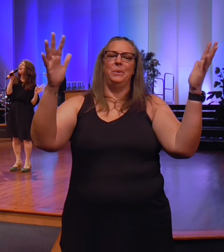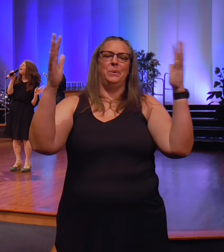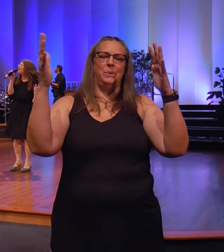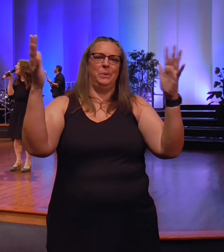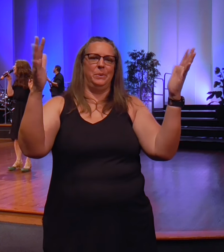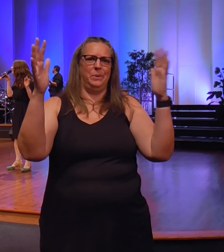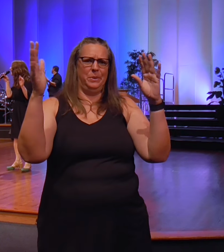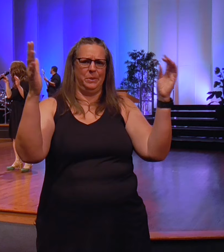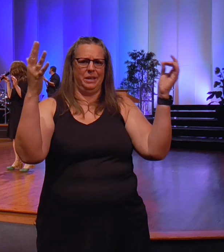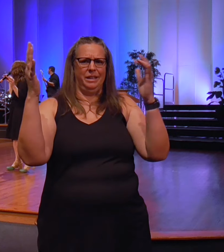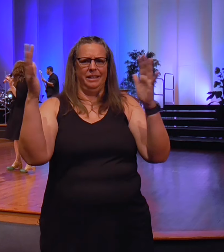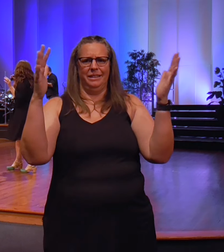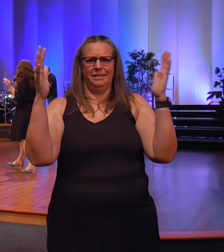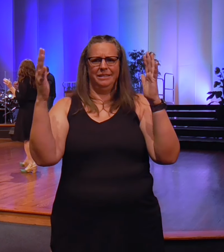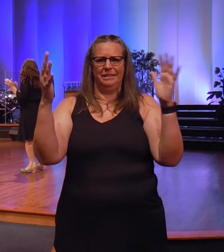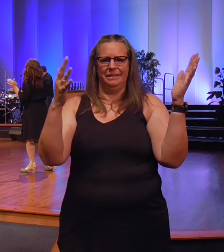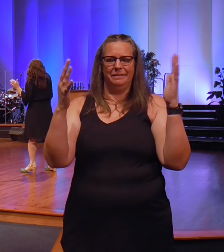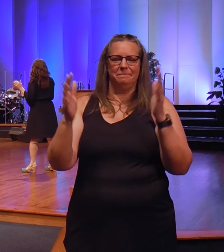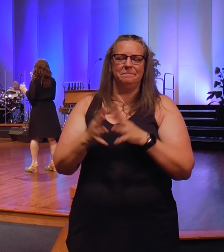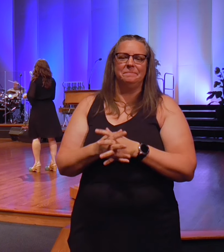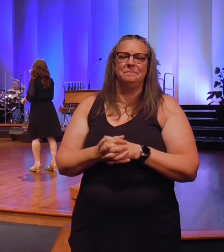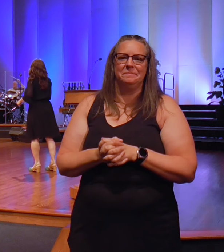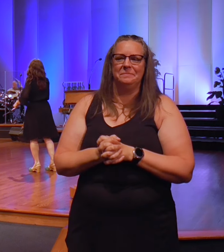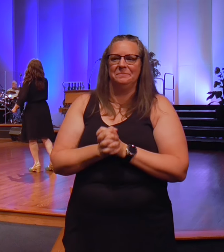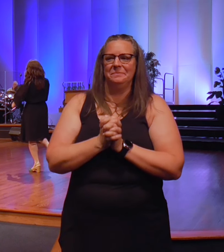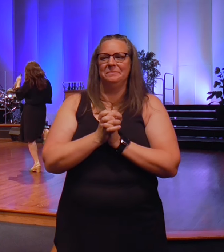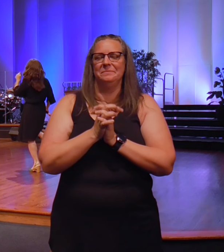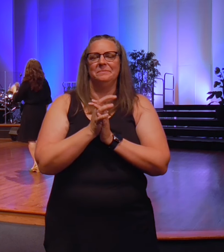Ooh, yeah,